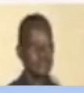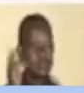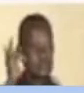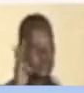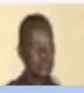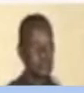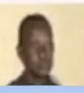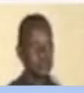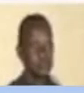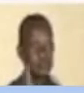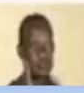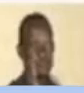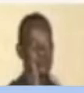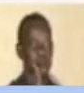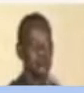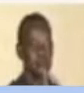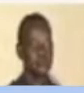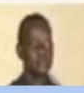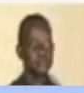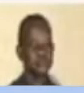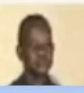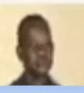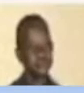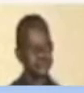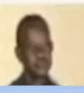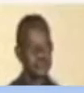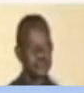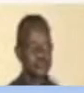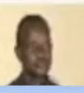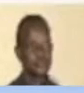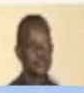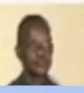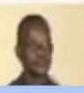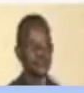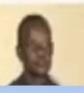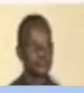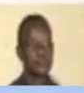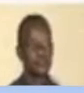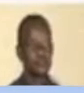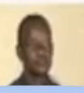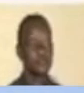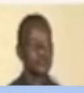are directed towards all service providers